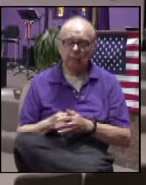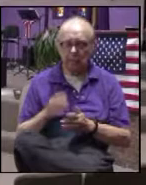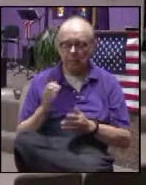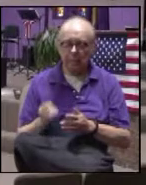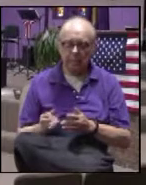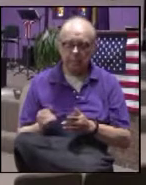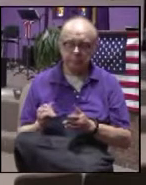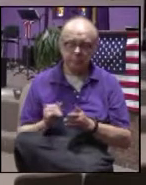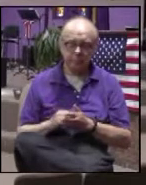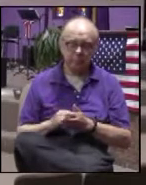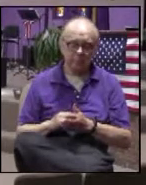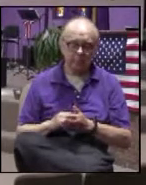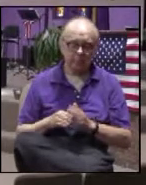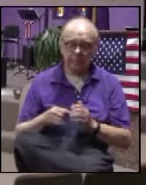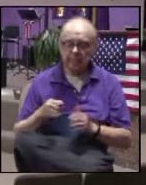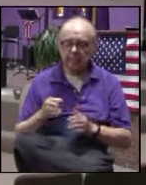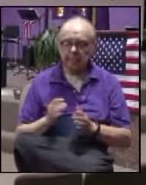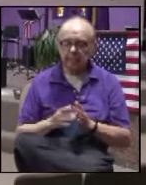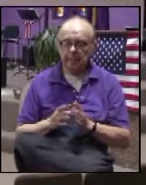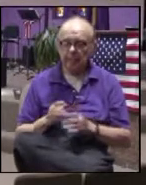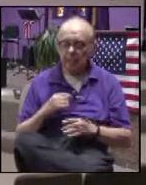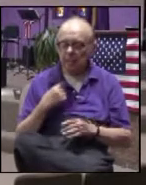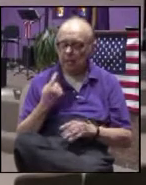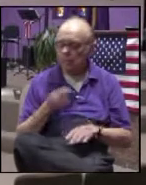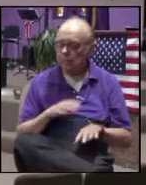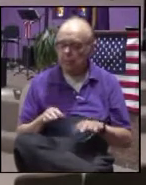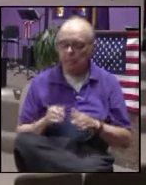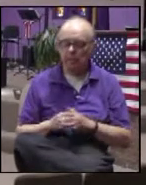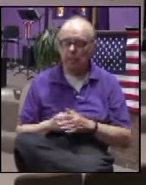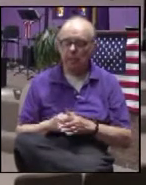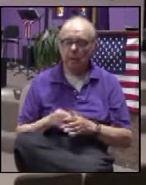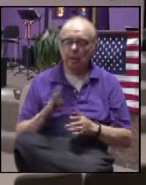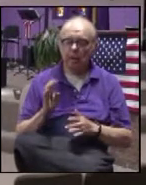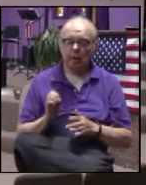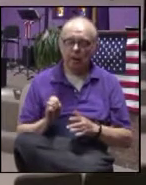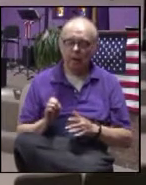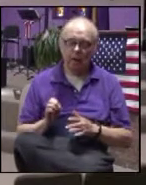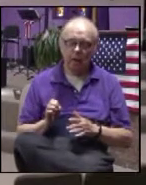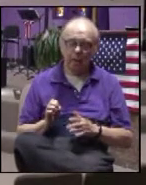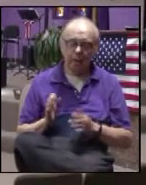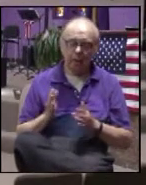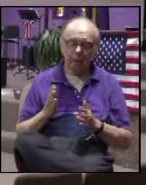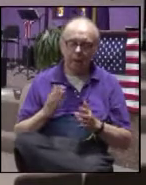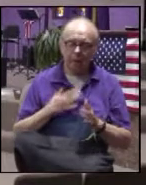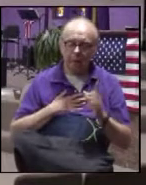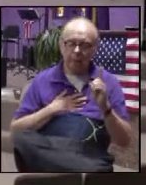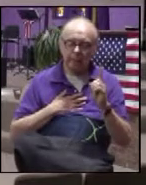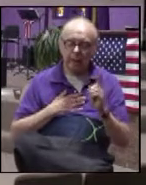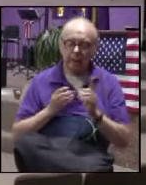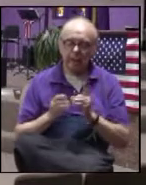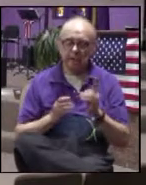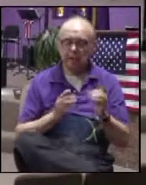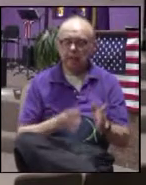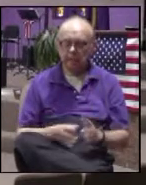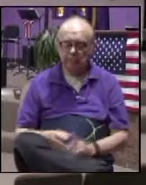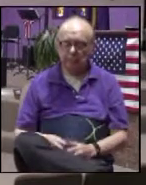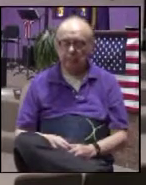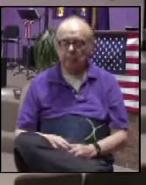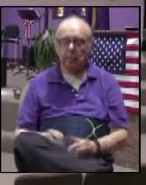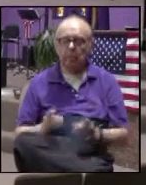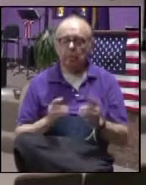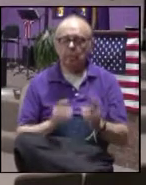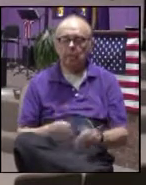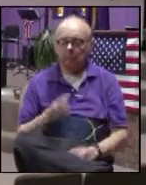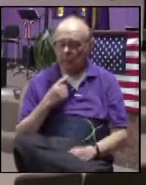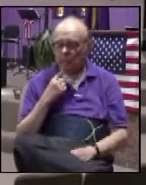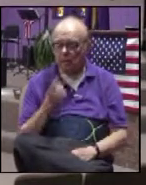Because this is what Jesus told us to do. Be my disciple. A disciple says,